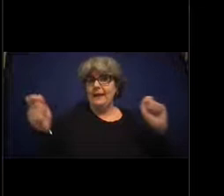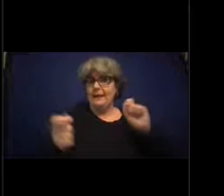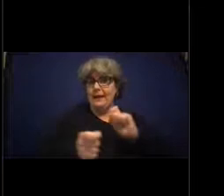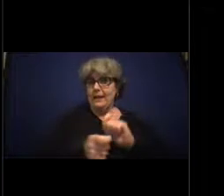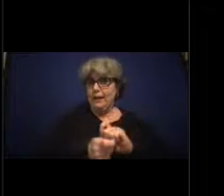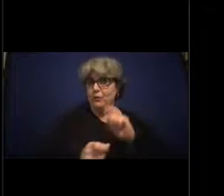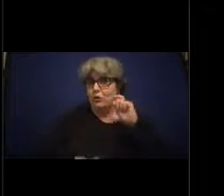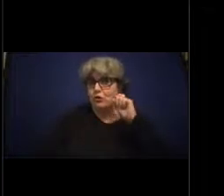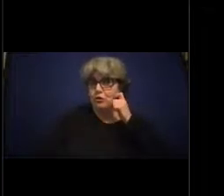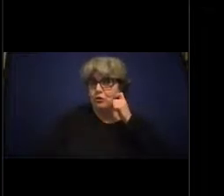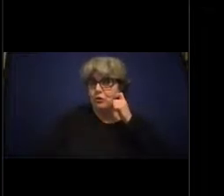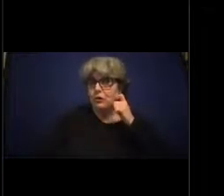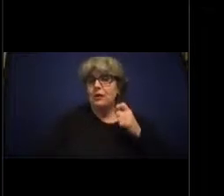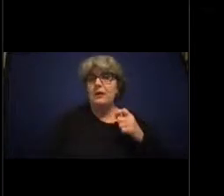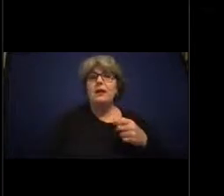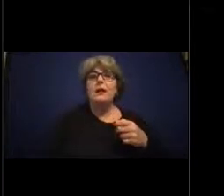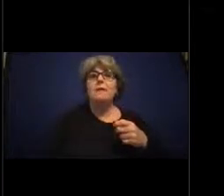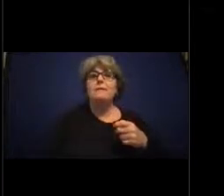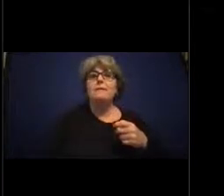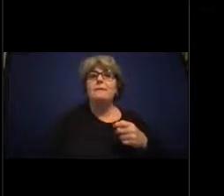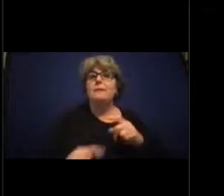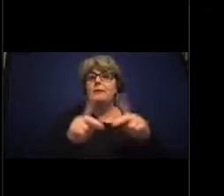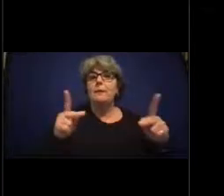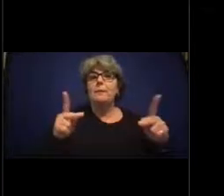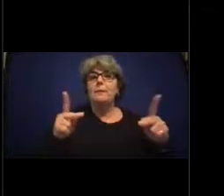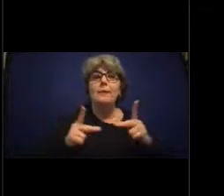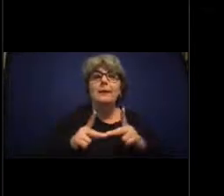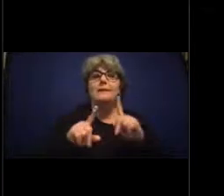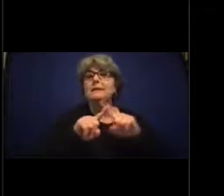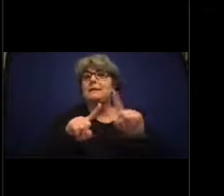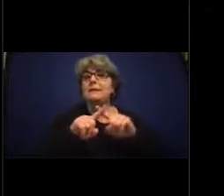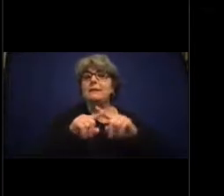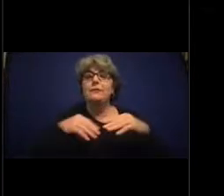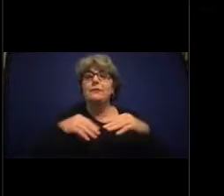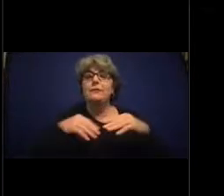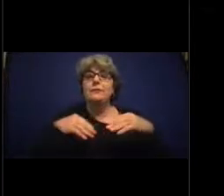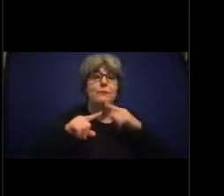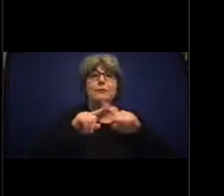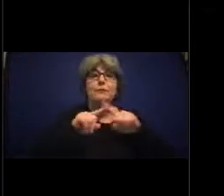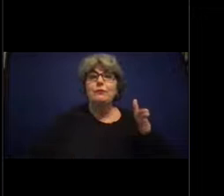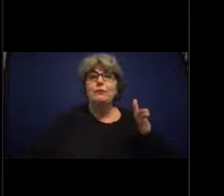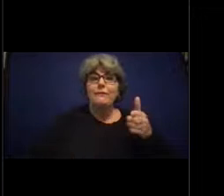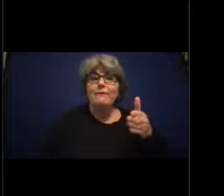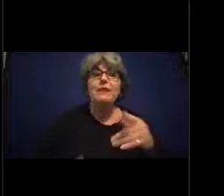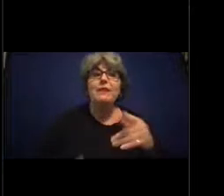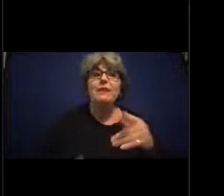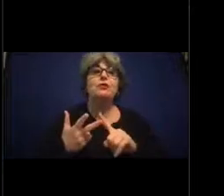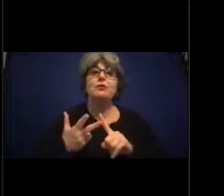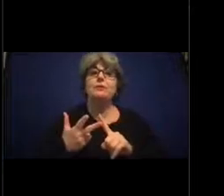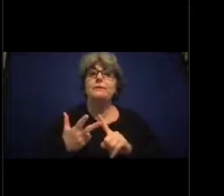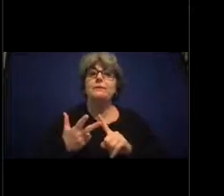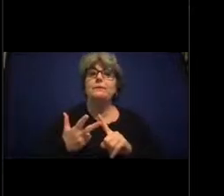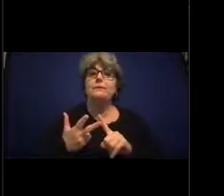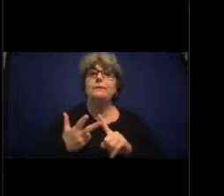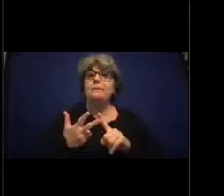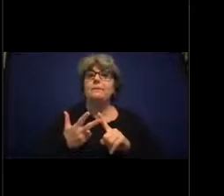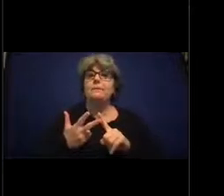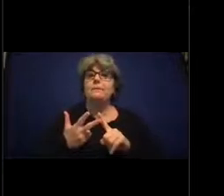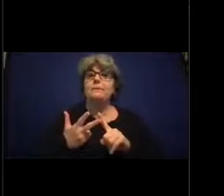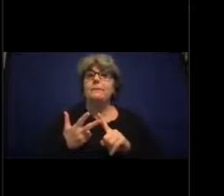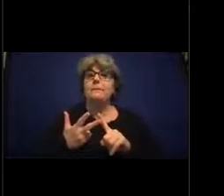which creates these high biodiversity places. There's lots of different species of fish, of sharks, of mammals, and it creates a really